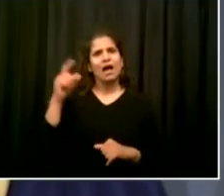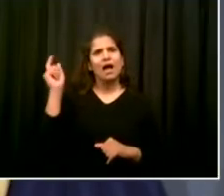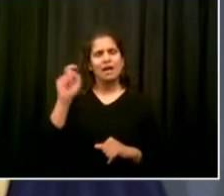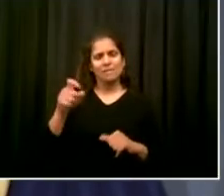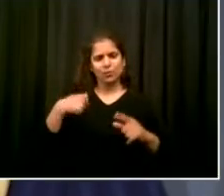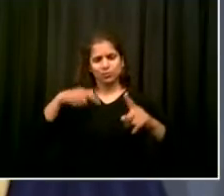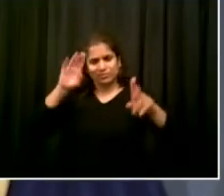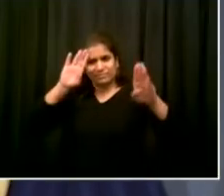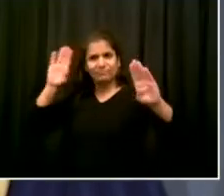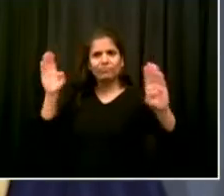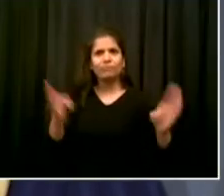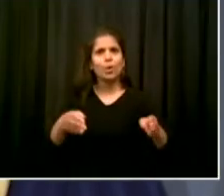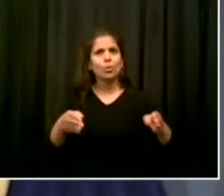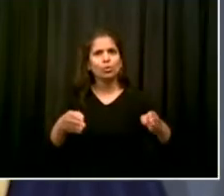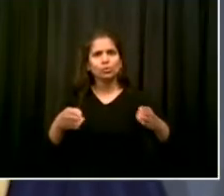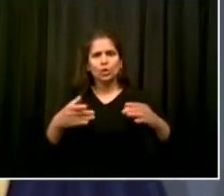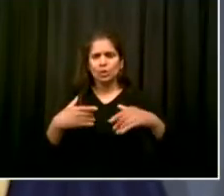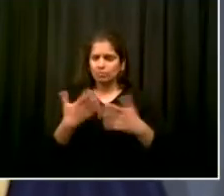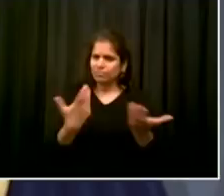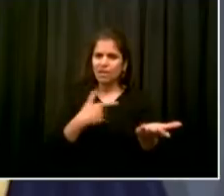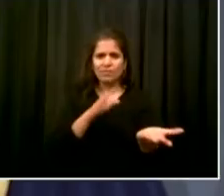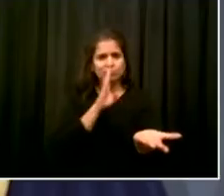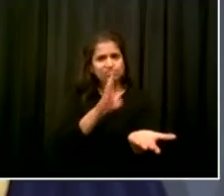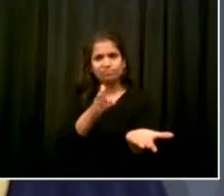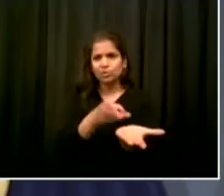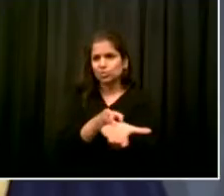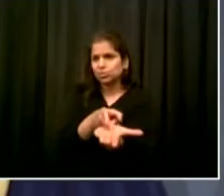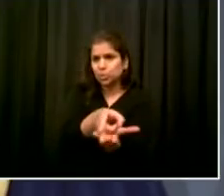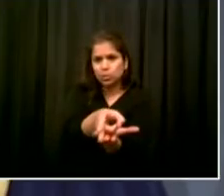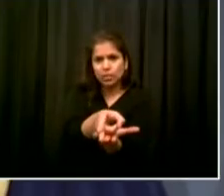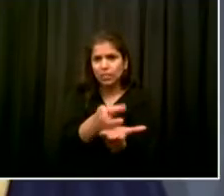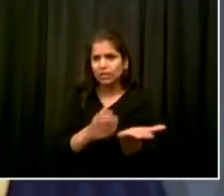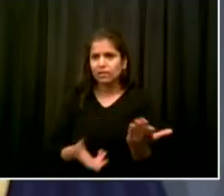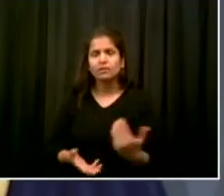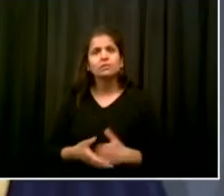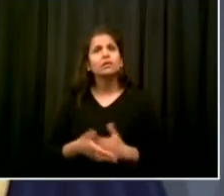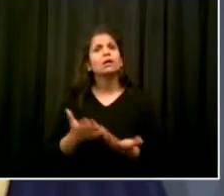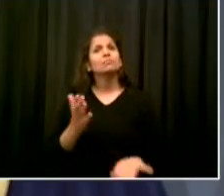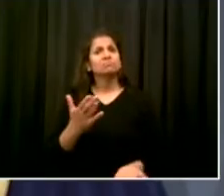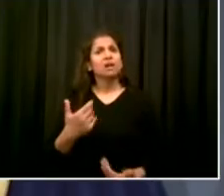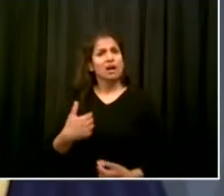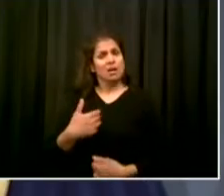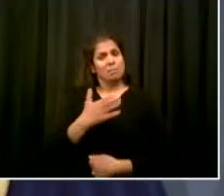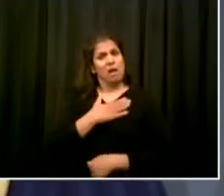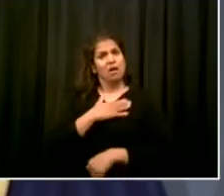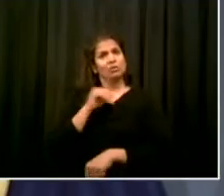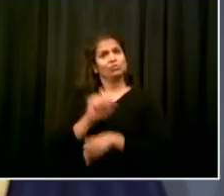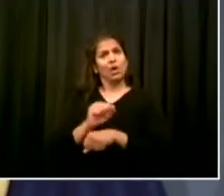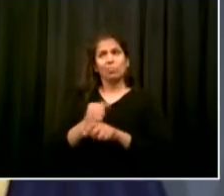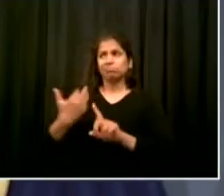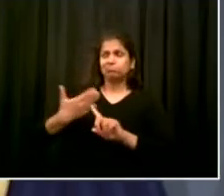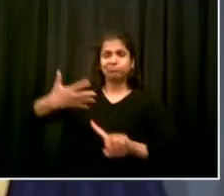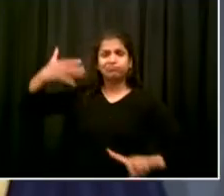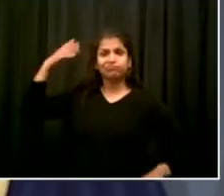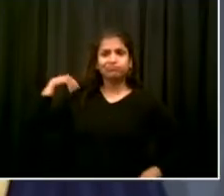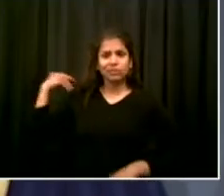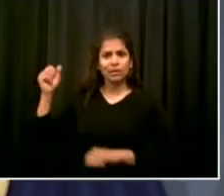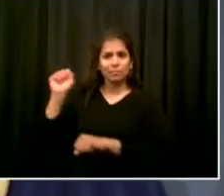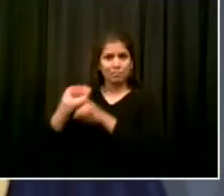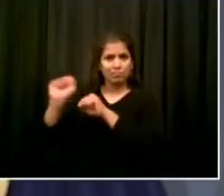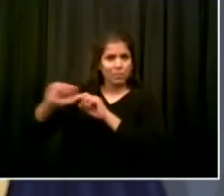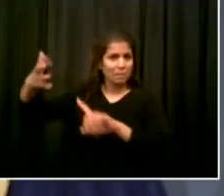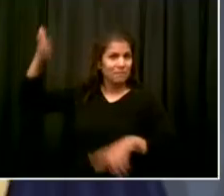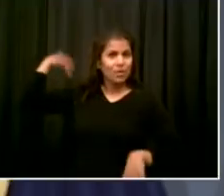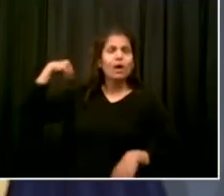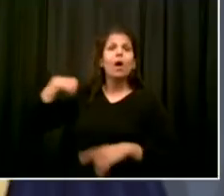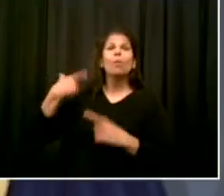Job one years ago, before we ever knew we'd be in this situation, was to save the public hospital system, which, as you remember, a few years ago, people were talking about closing hospitals,